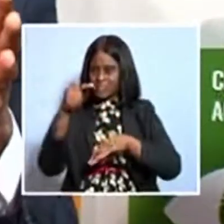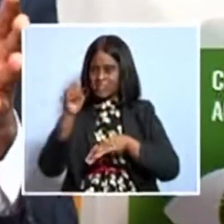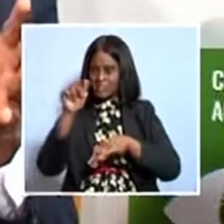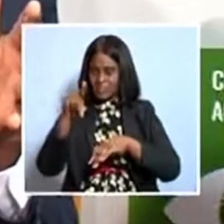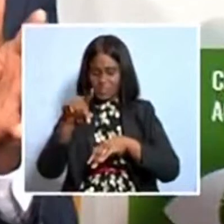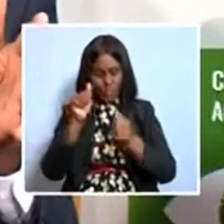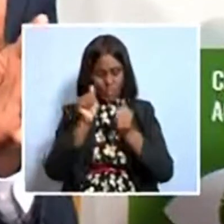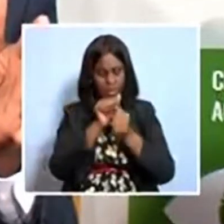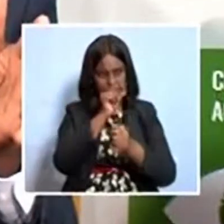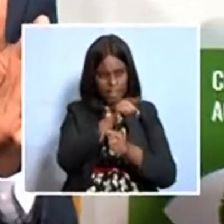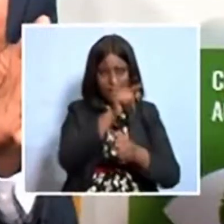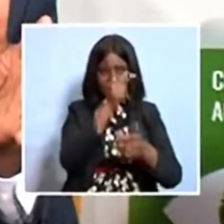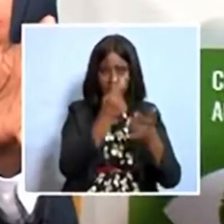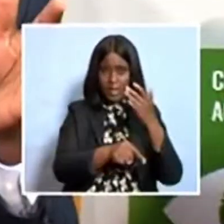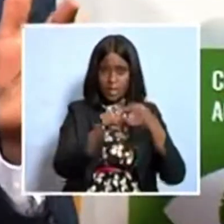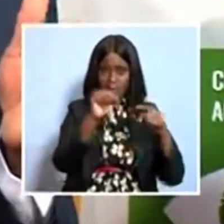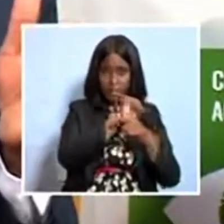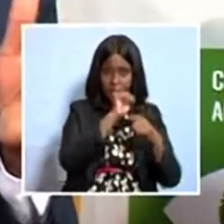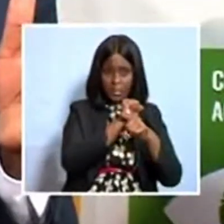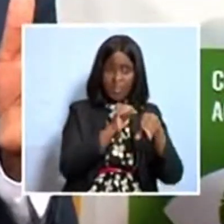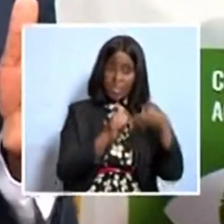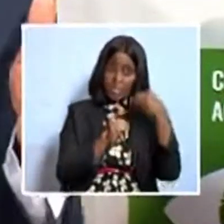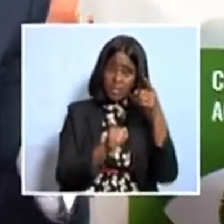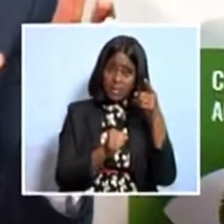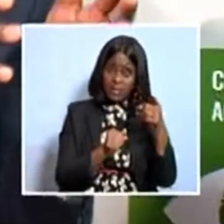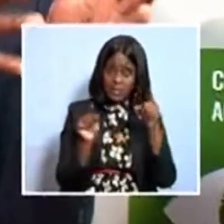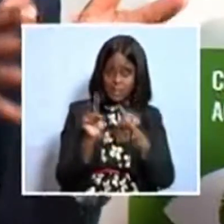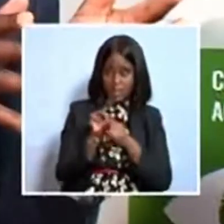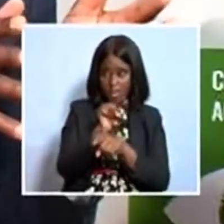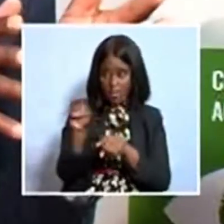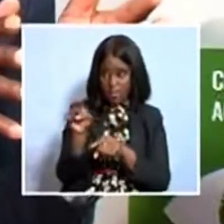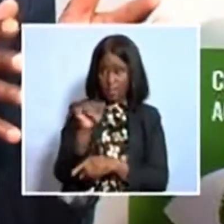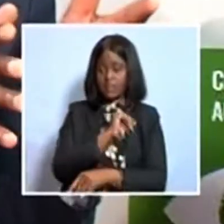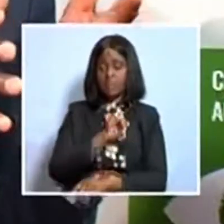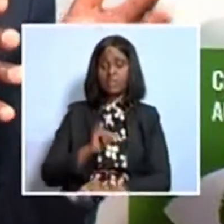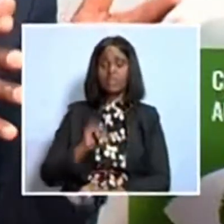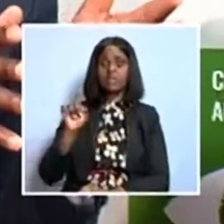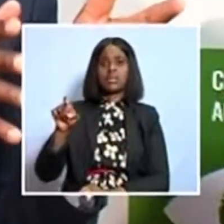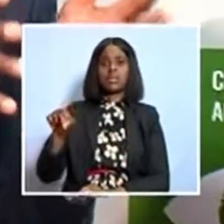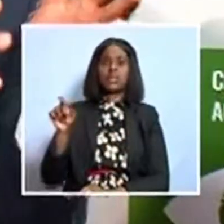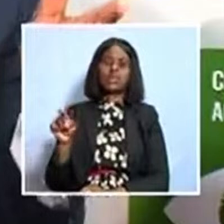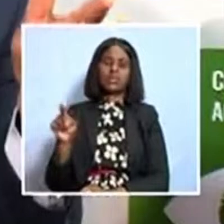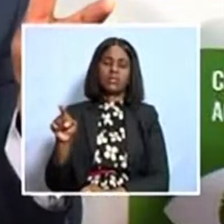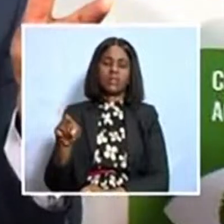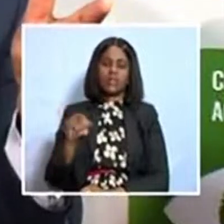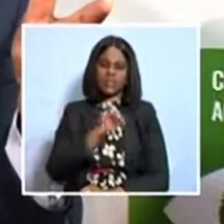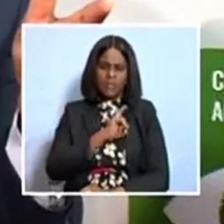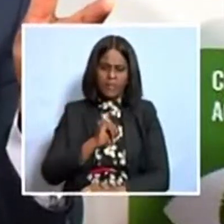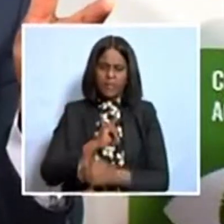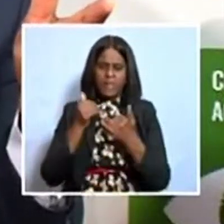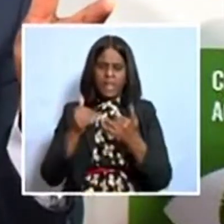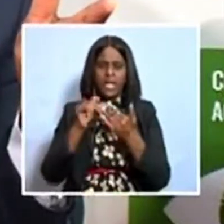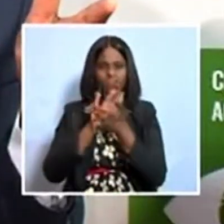vocational training is providing and what the industry wants. The industry has moved on,